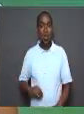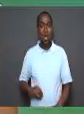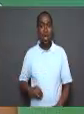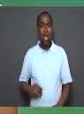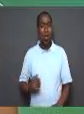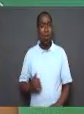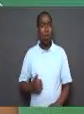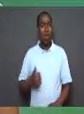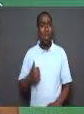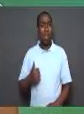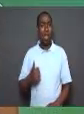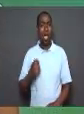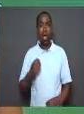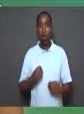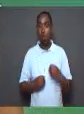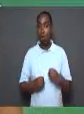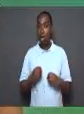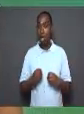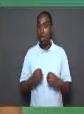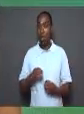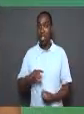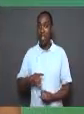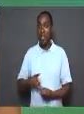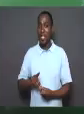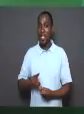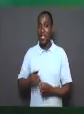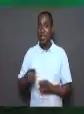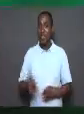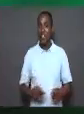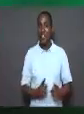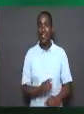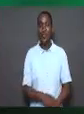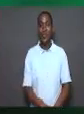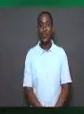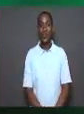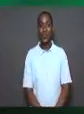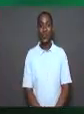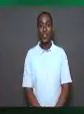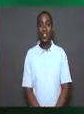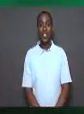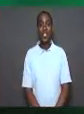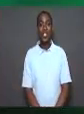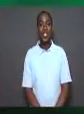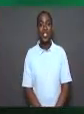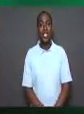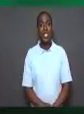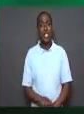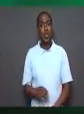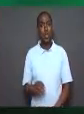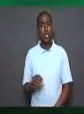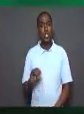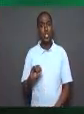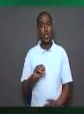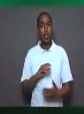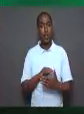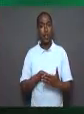main organs of the digestive system. It is a pouch shaped like